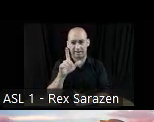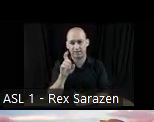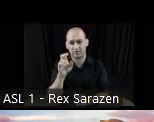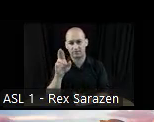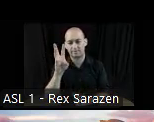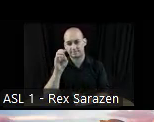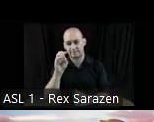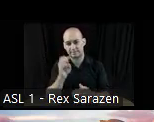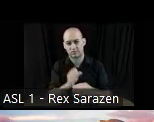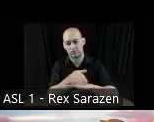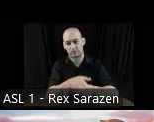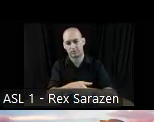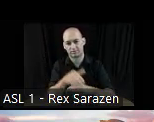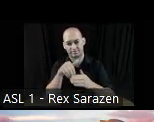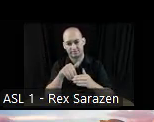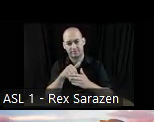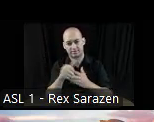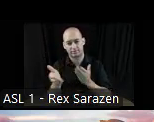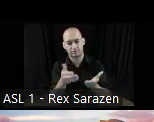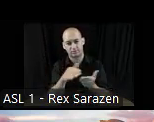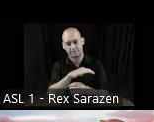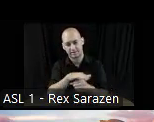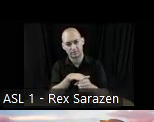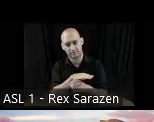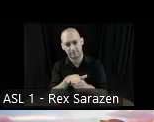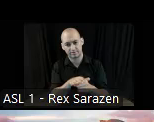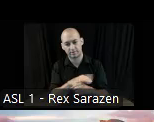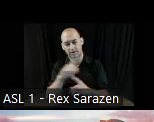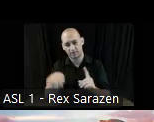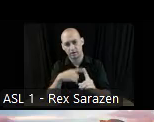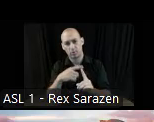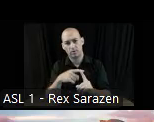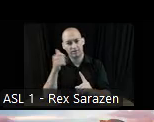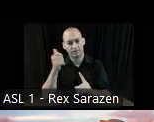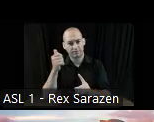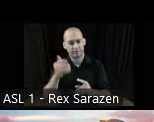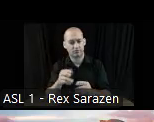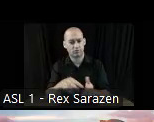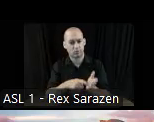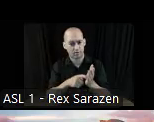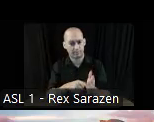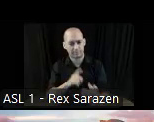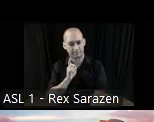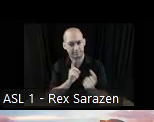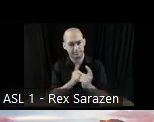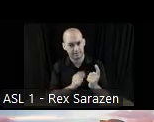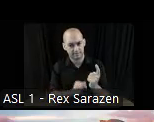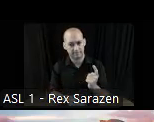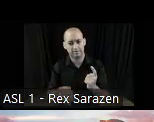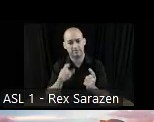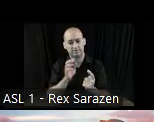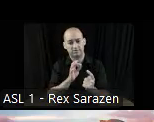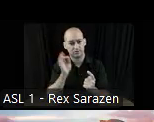over within their service area. And then once funding requirements have been met, tribes and